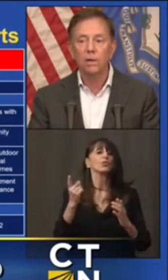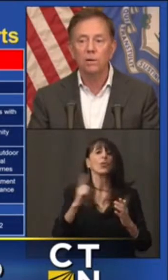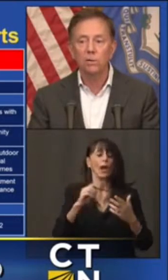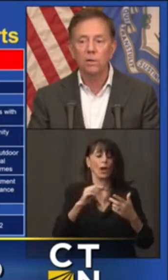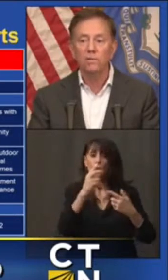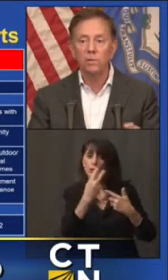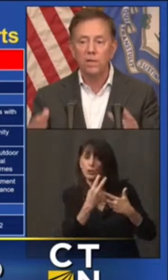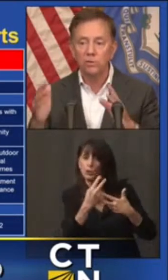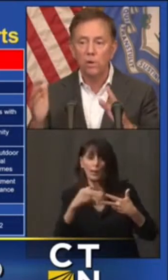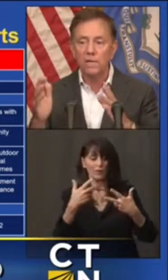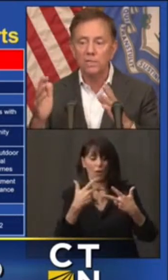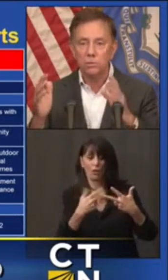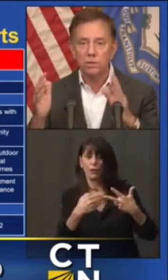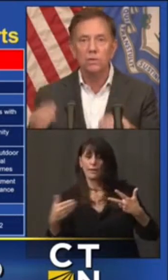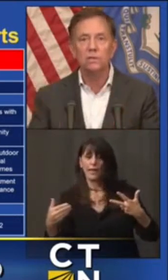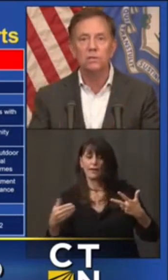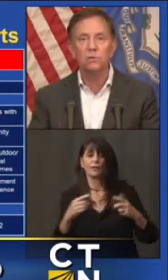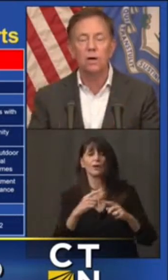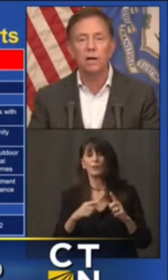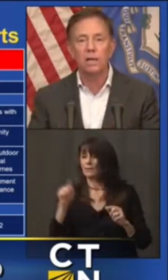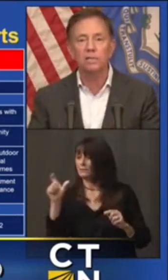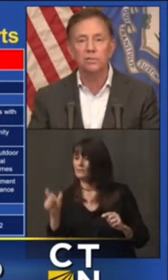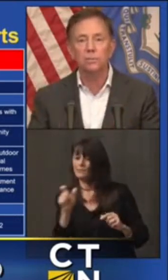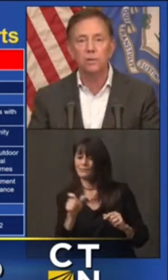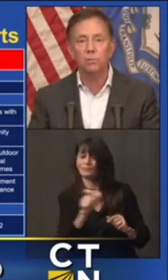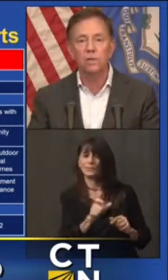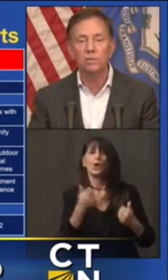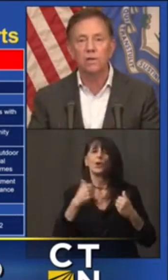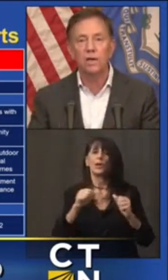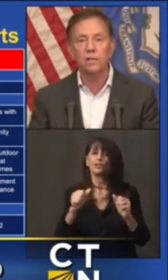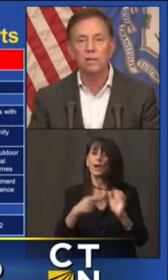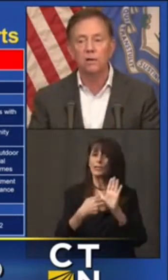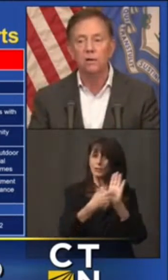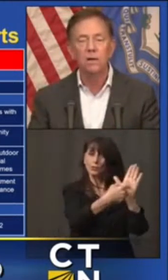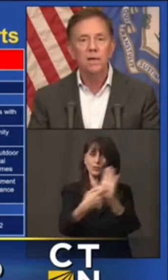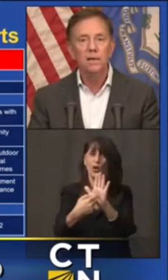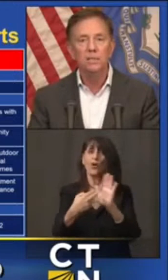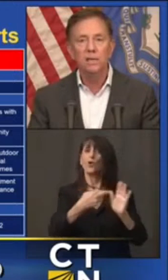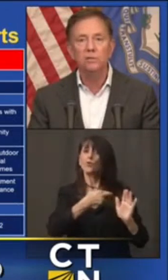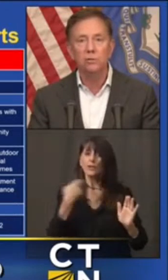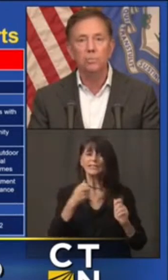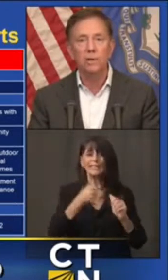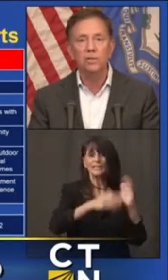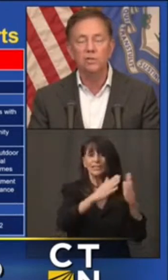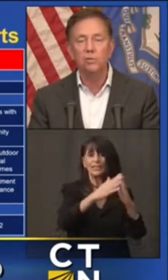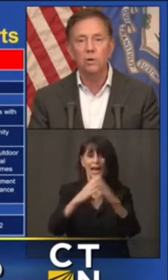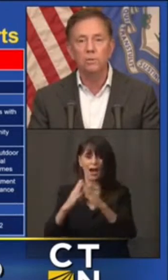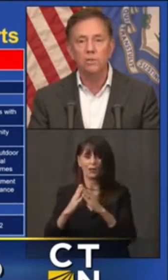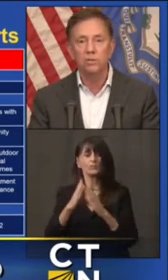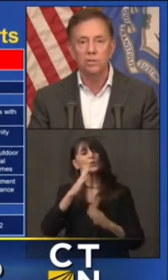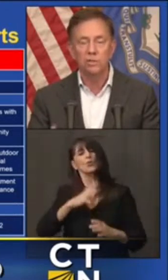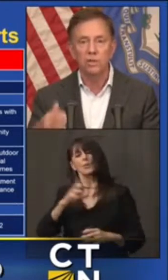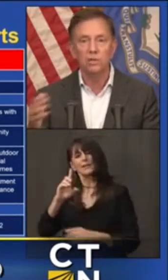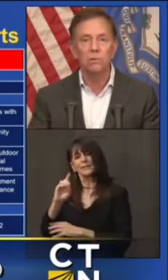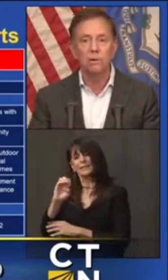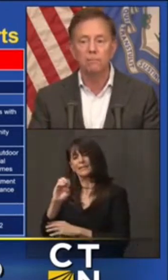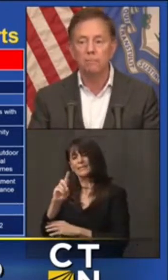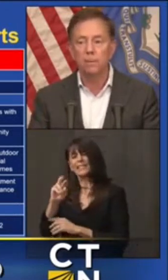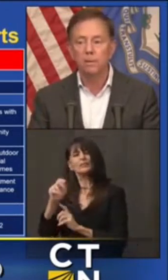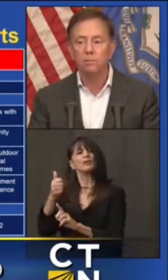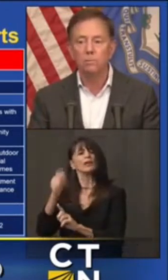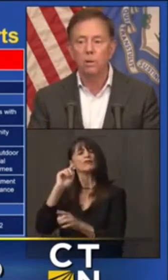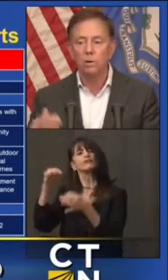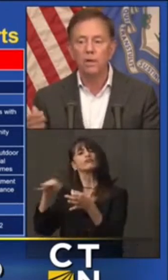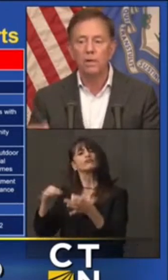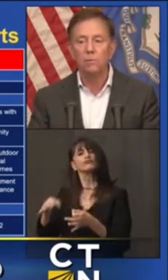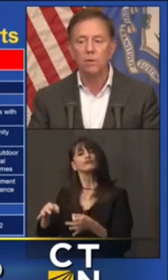red alert level, these are ways we're trying to highlight some of the risks you've got there. And Deidre will be in a strong position to tell you,